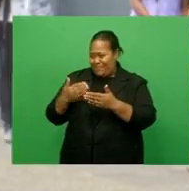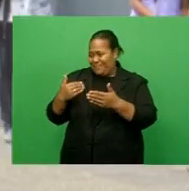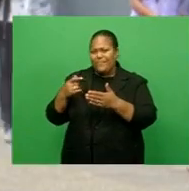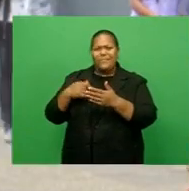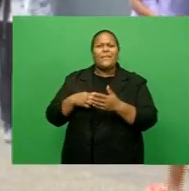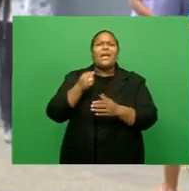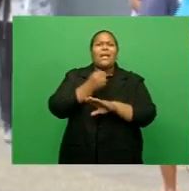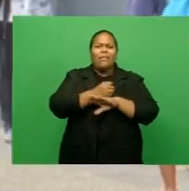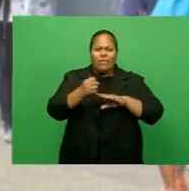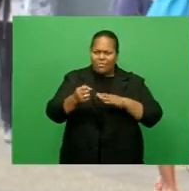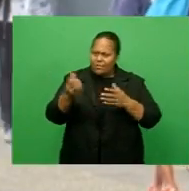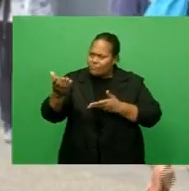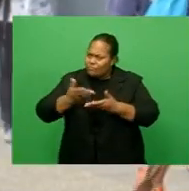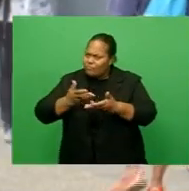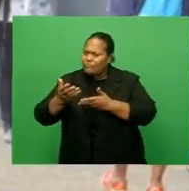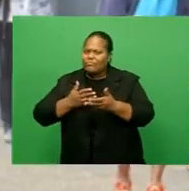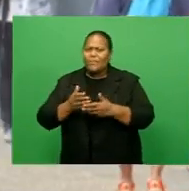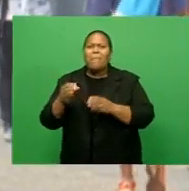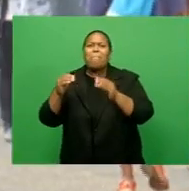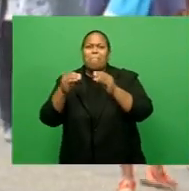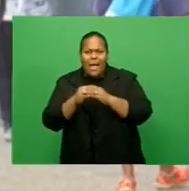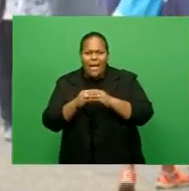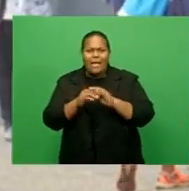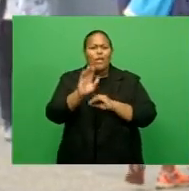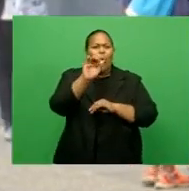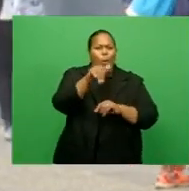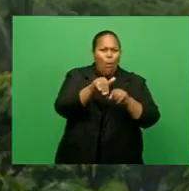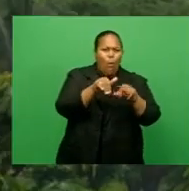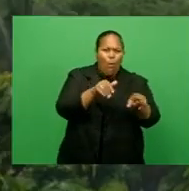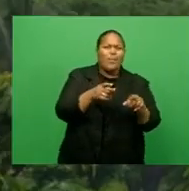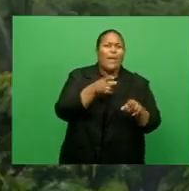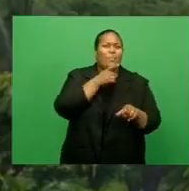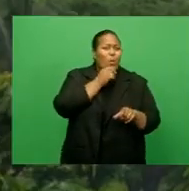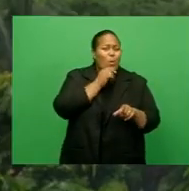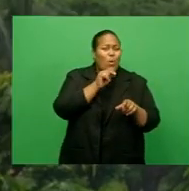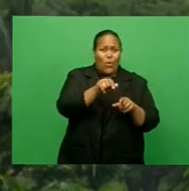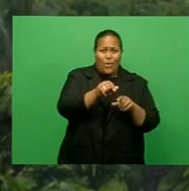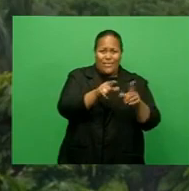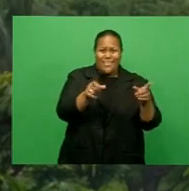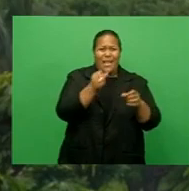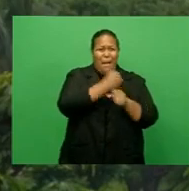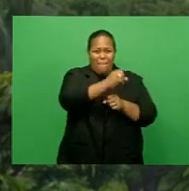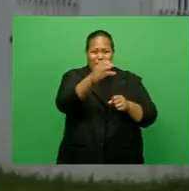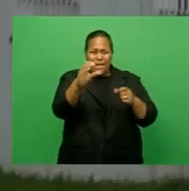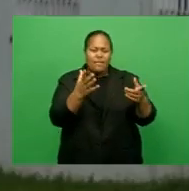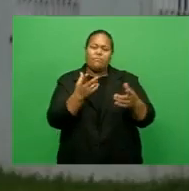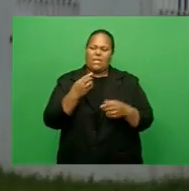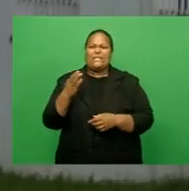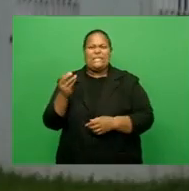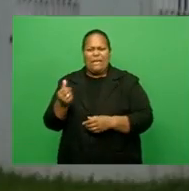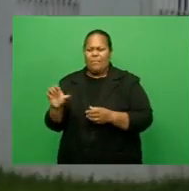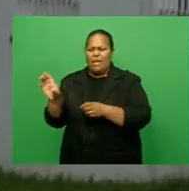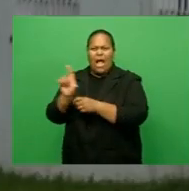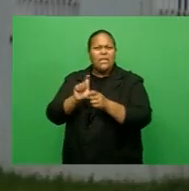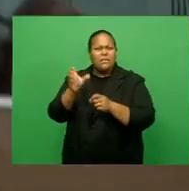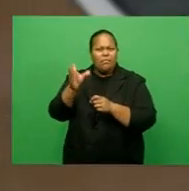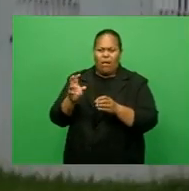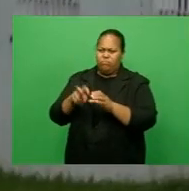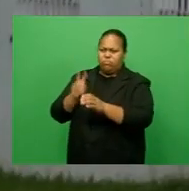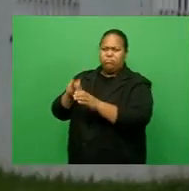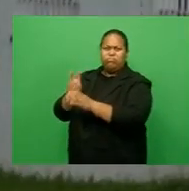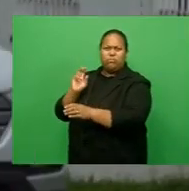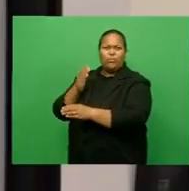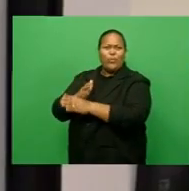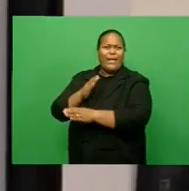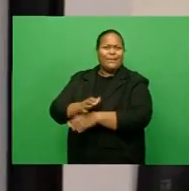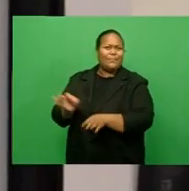purchase companies to defer loan repayments for up to 6 months for customers who were financially affected by COVID-19,